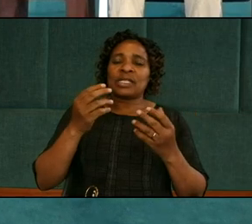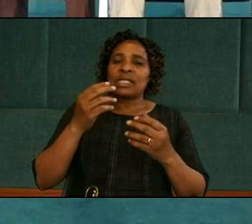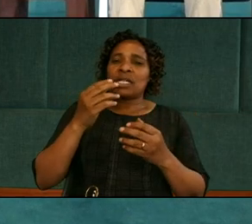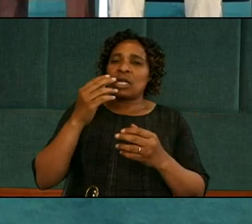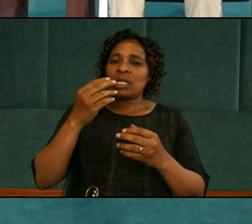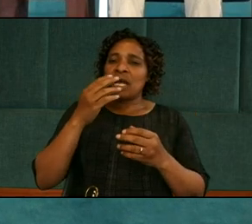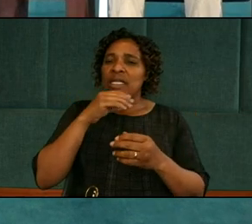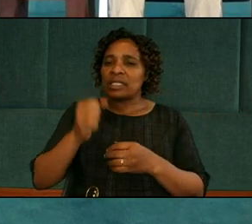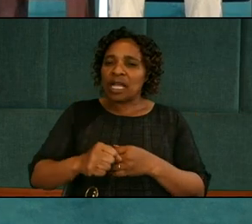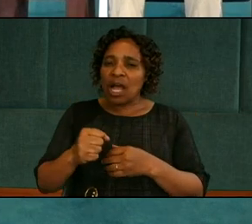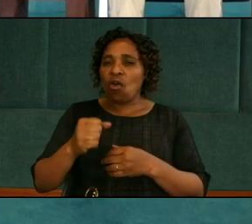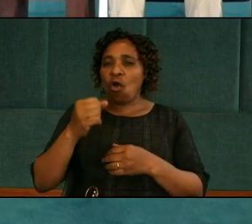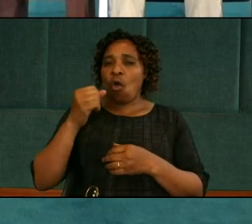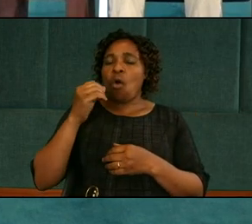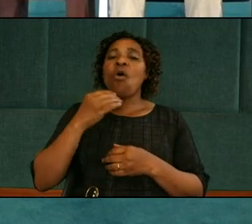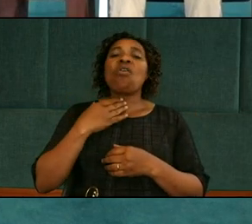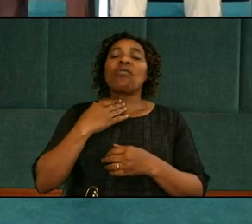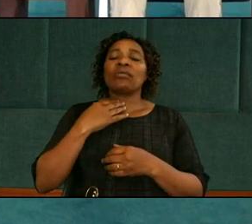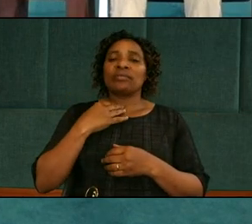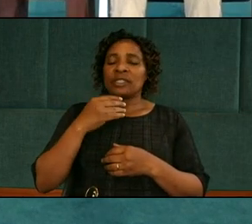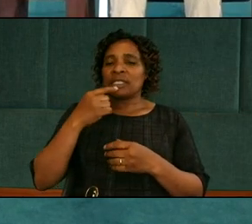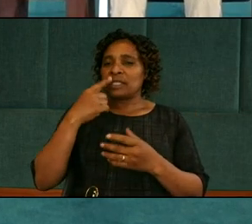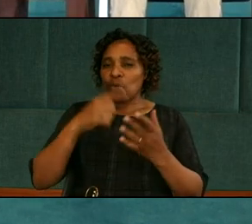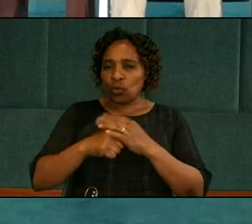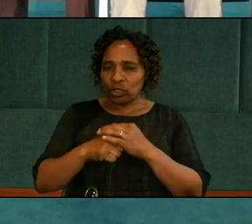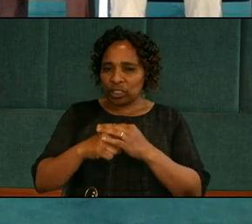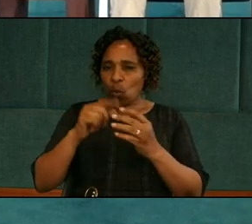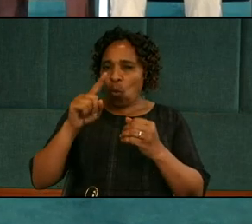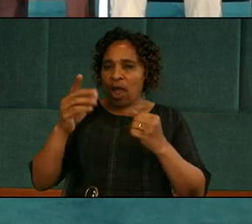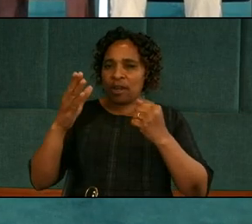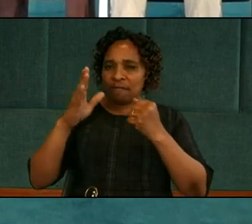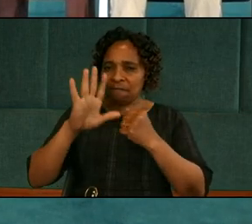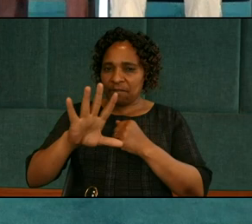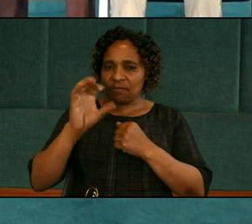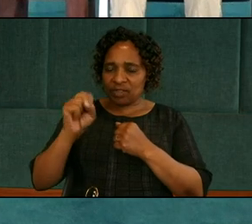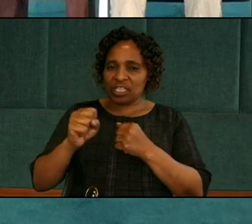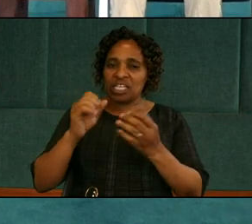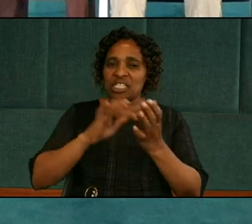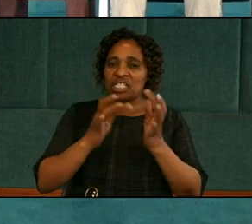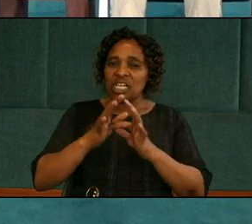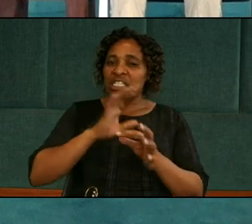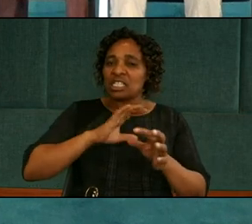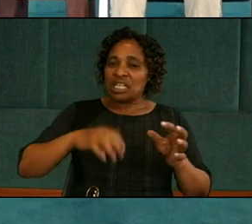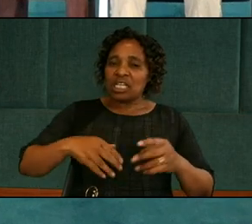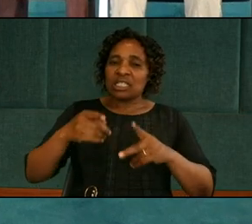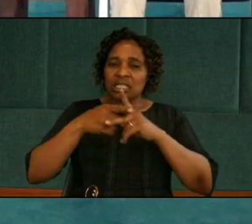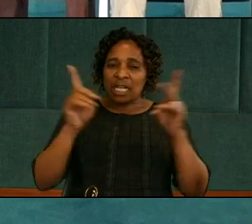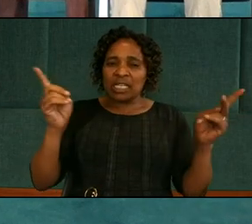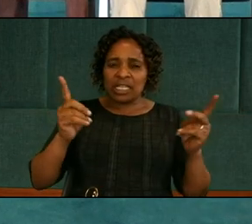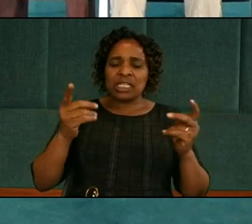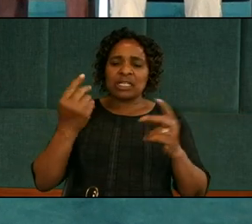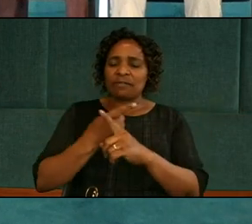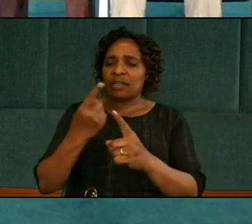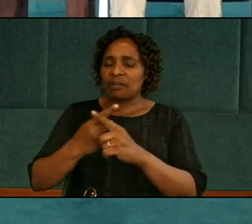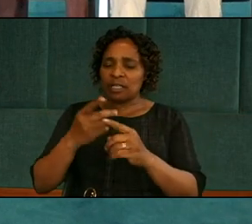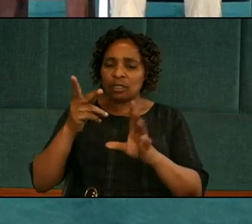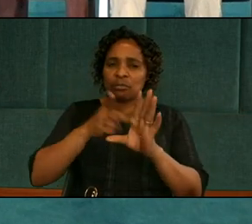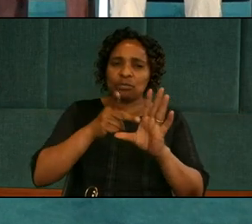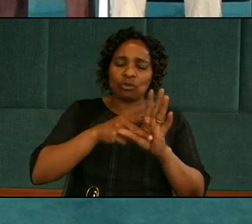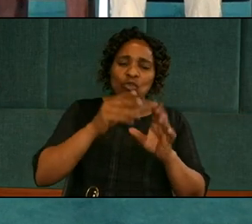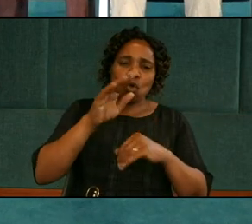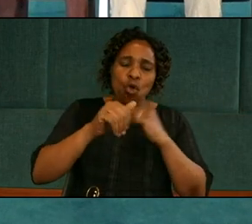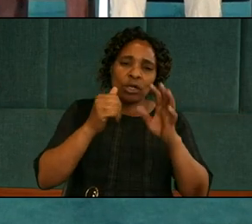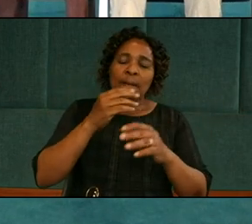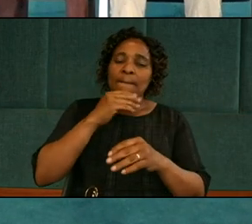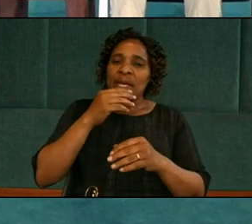page 550. It says, Christ was establishing a kingdom on different principles. He called men not to